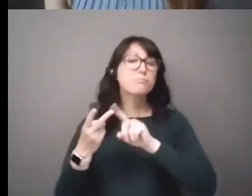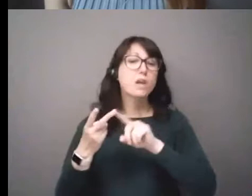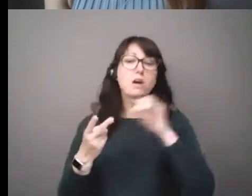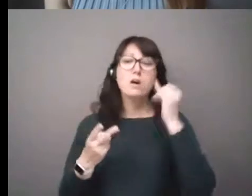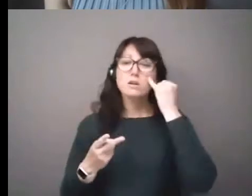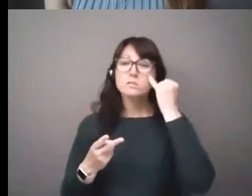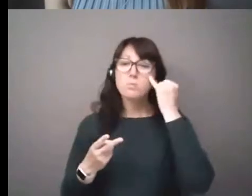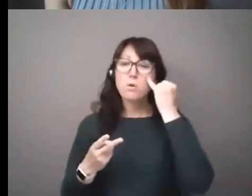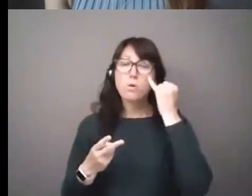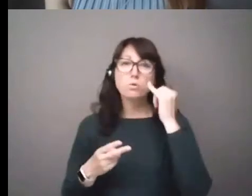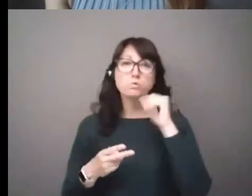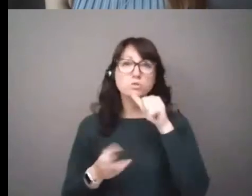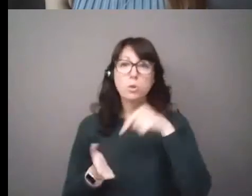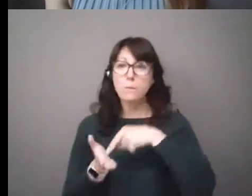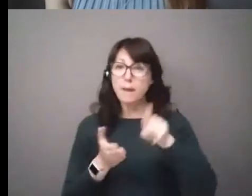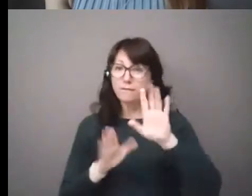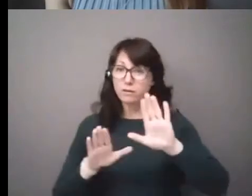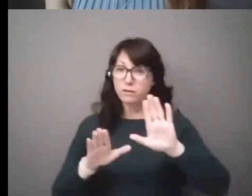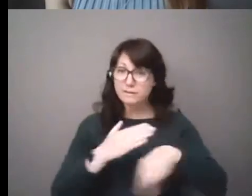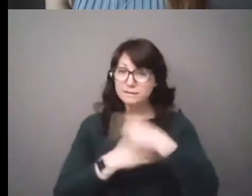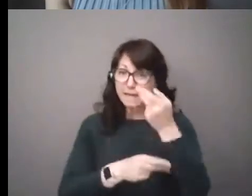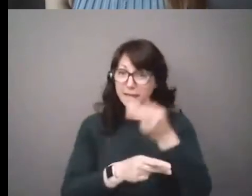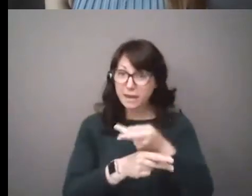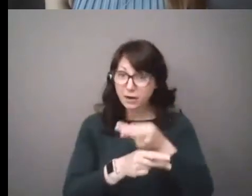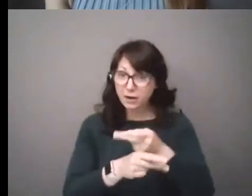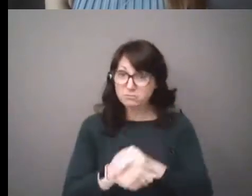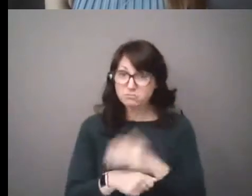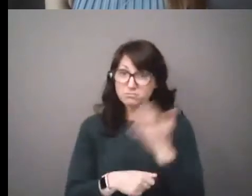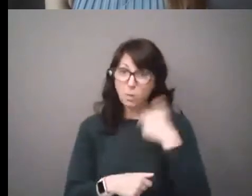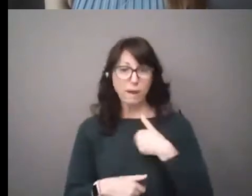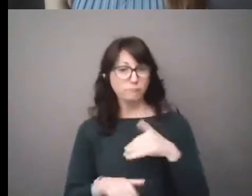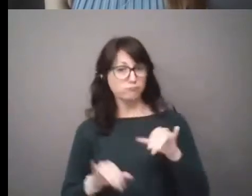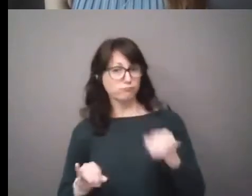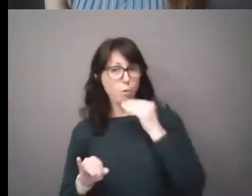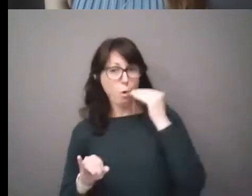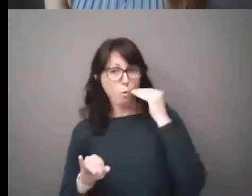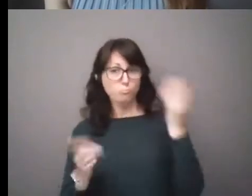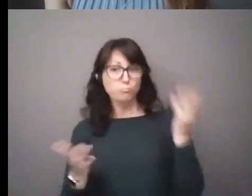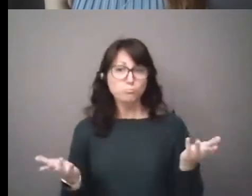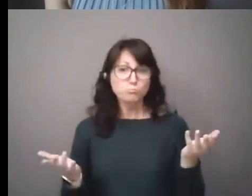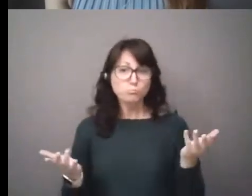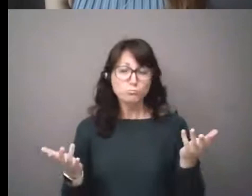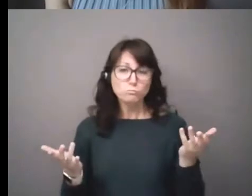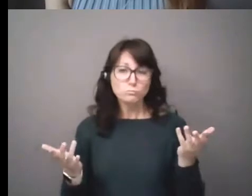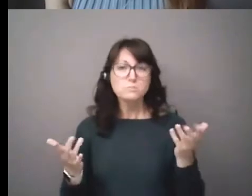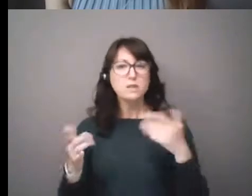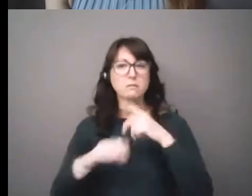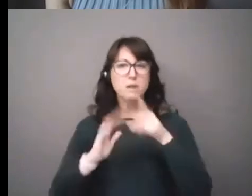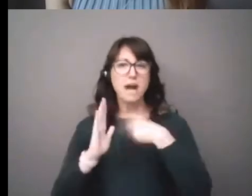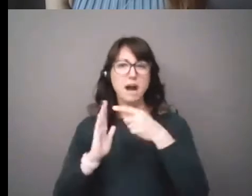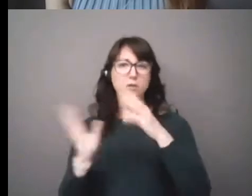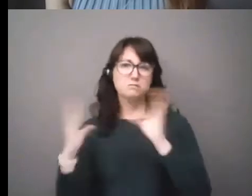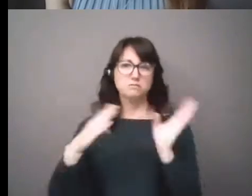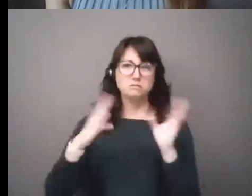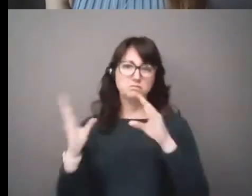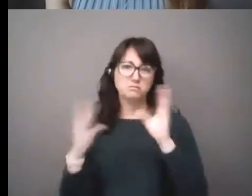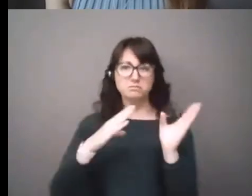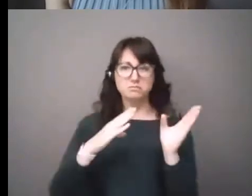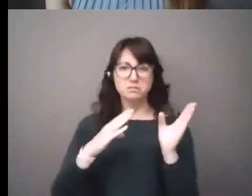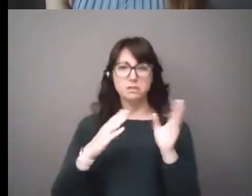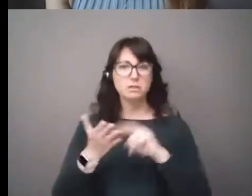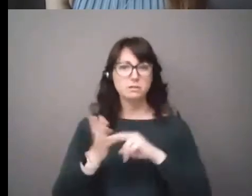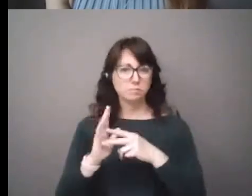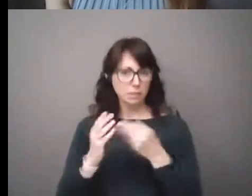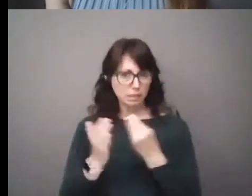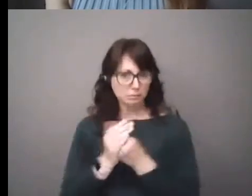for childcare because you're at home or you've had to balance your hours, you're actually saving